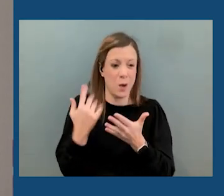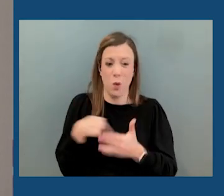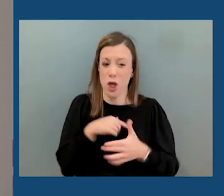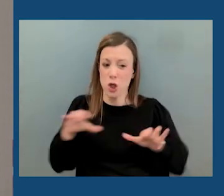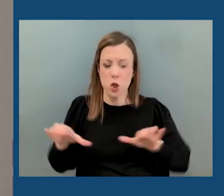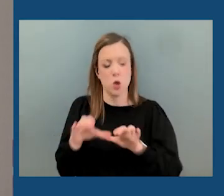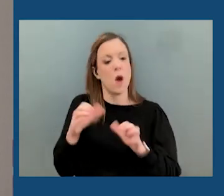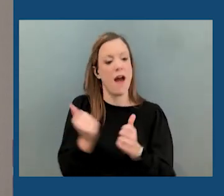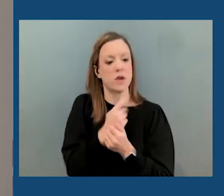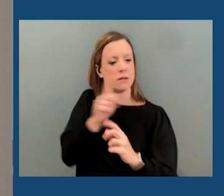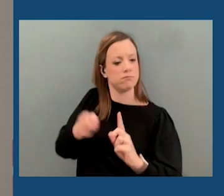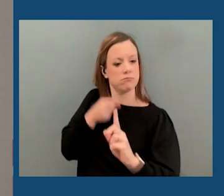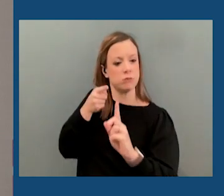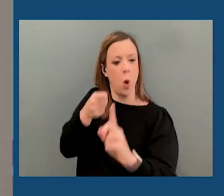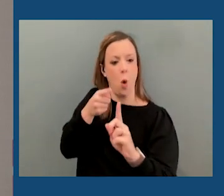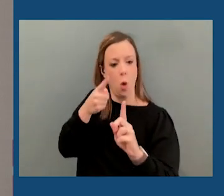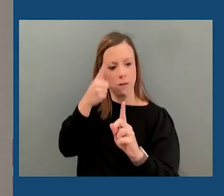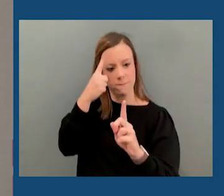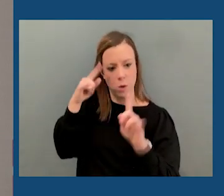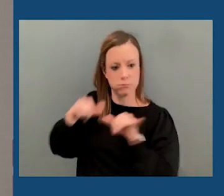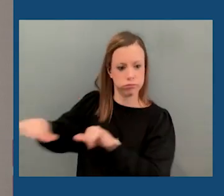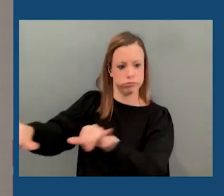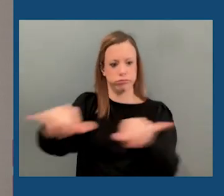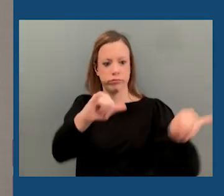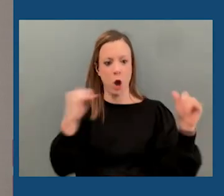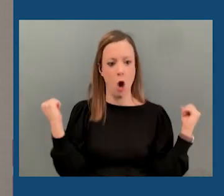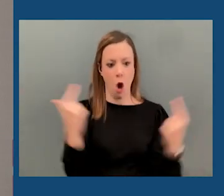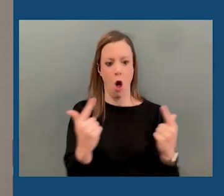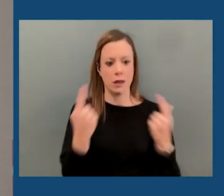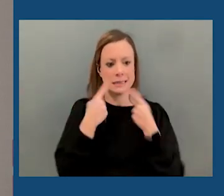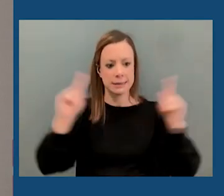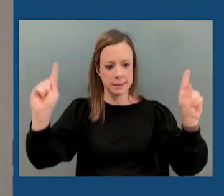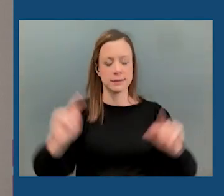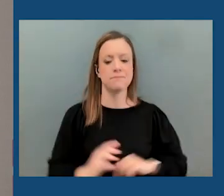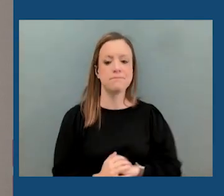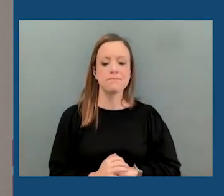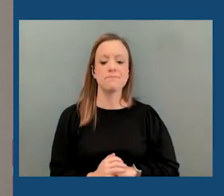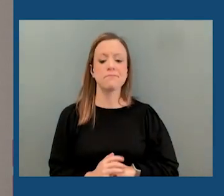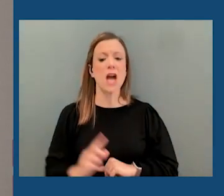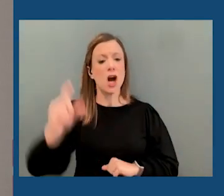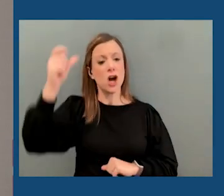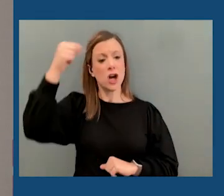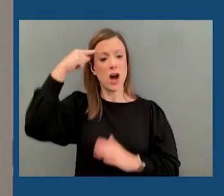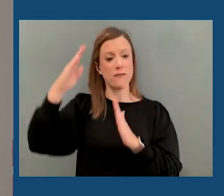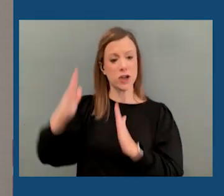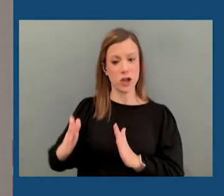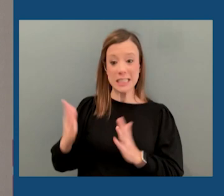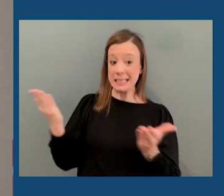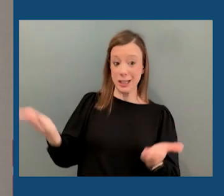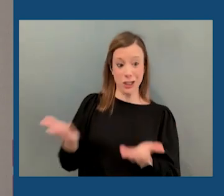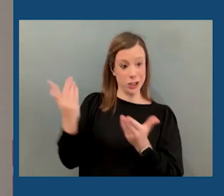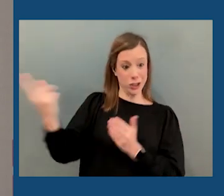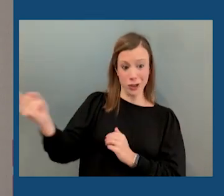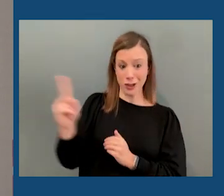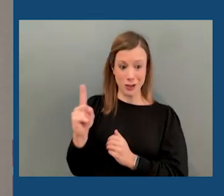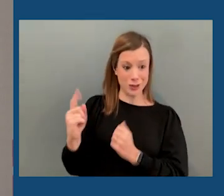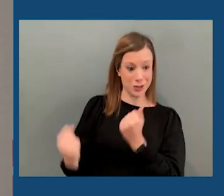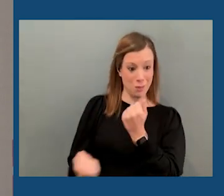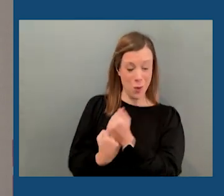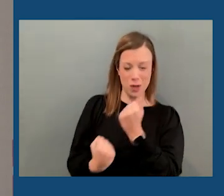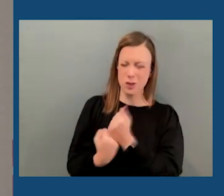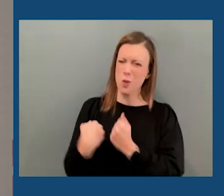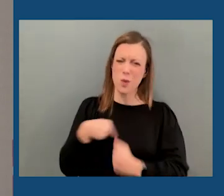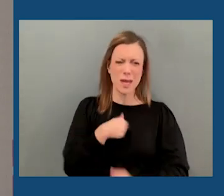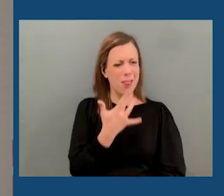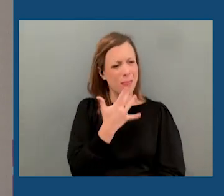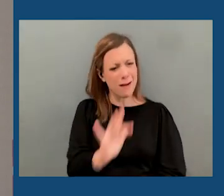good place to start. I mean, the governor was here. Like I said, we are fortunate. We all understand, we all get